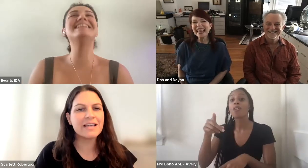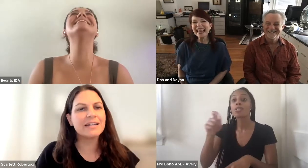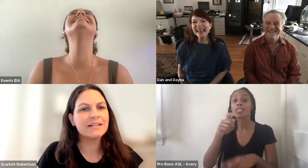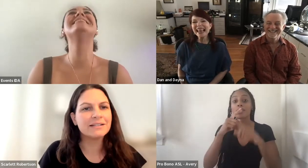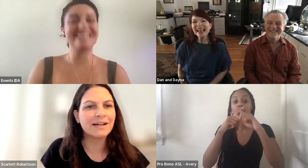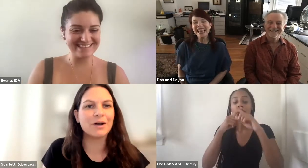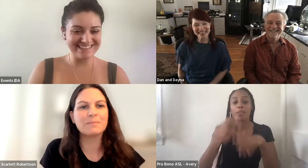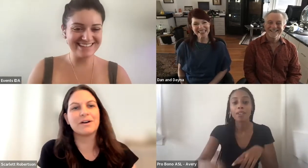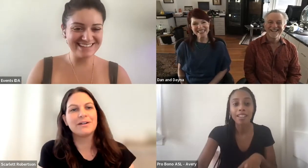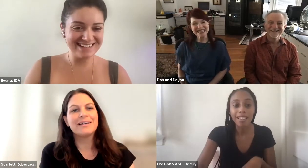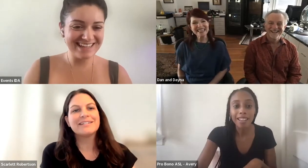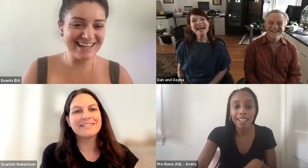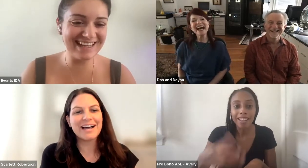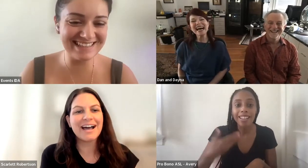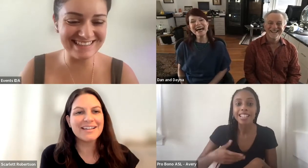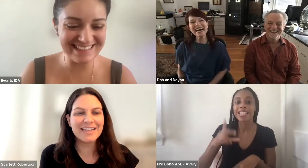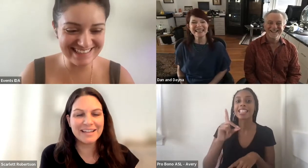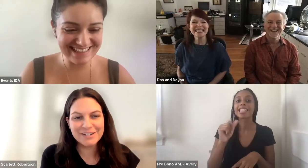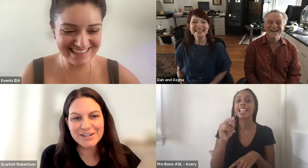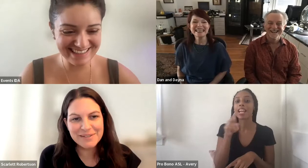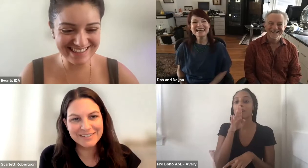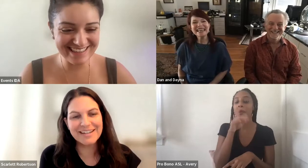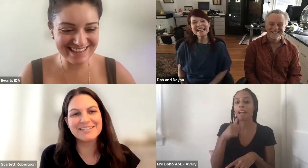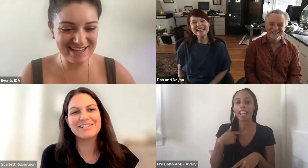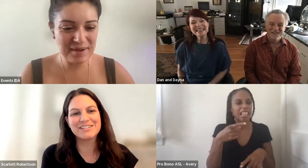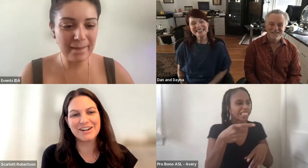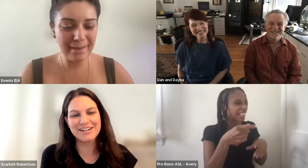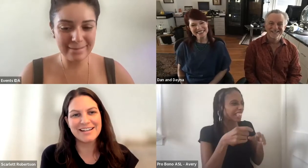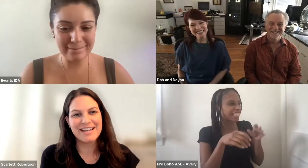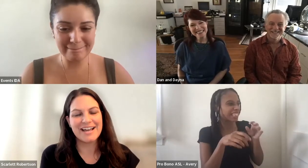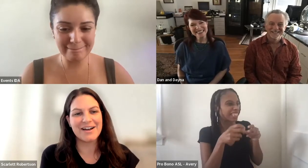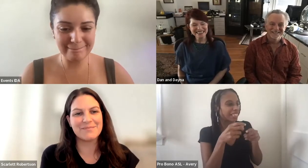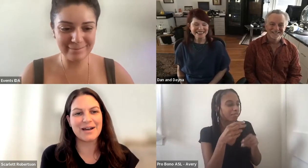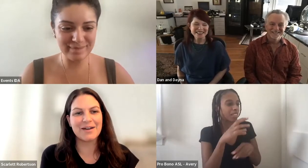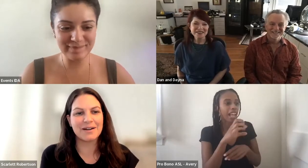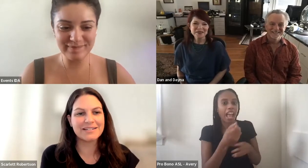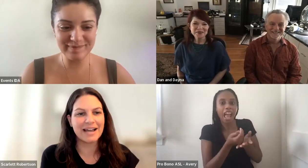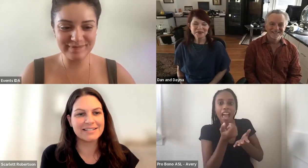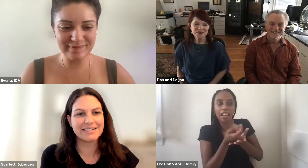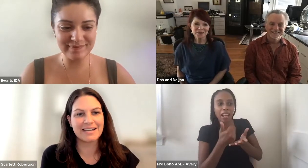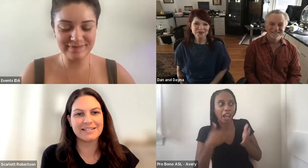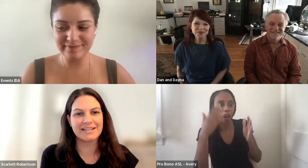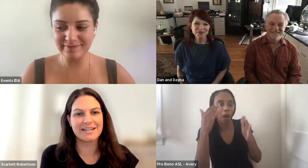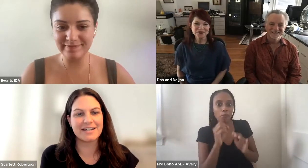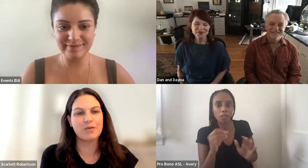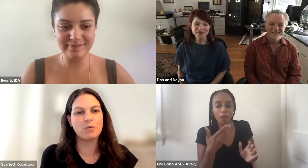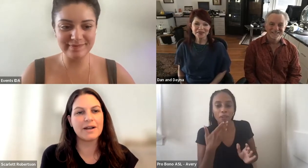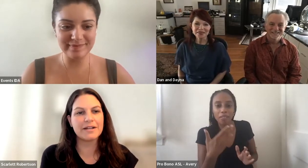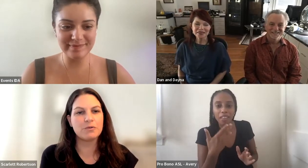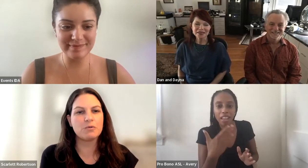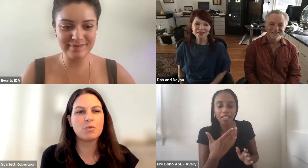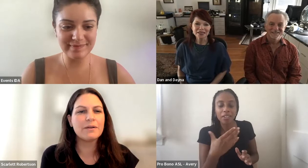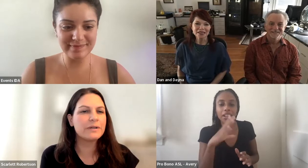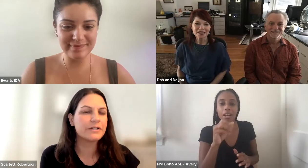Is this edited? I hope so. Hi, thank you, Camelia. To start, I wanted to ask Dan and Dayna,